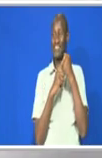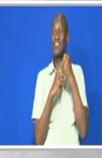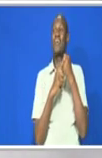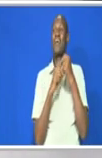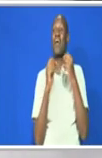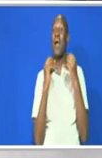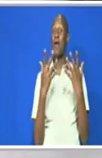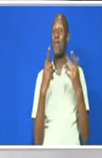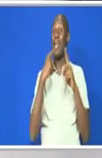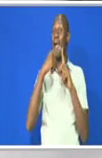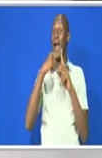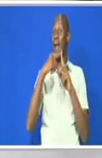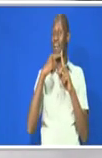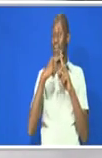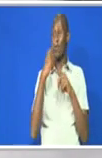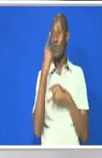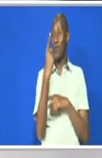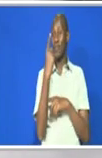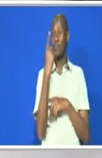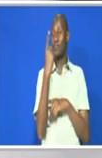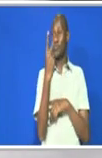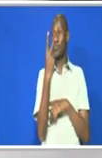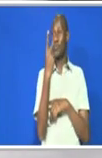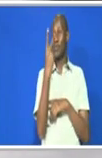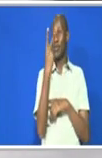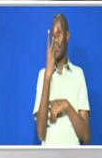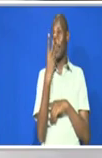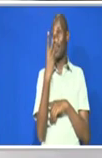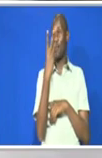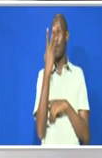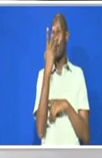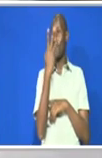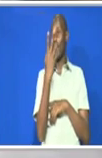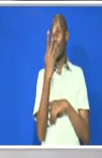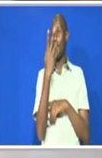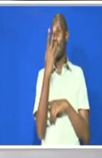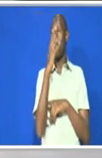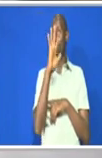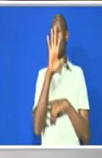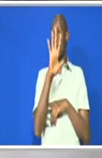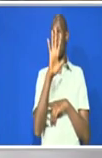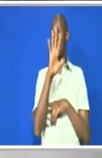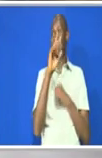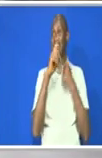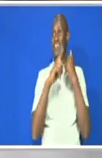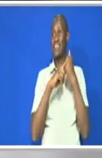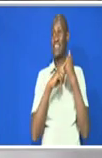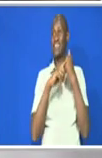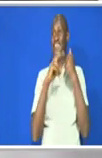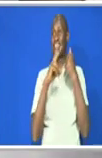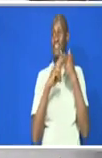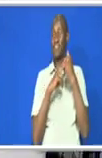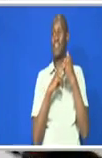many have we added? 1, 2, 3, 4, 5,